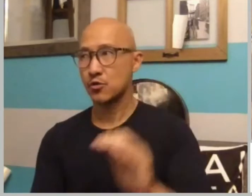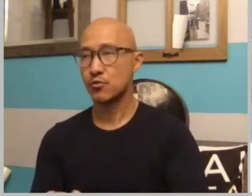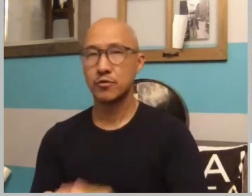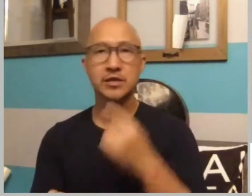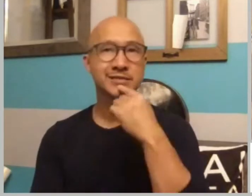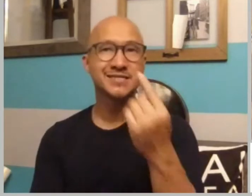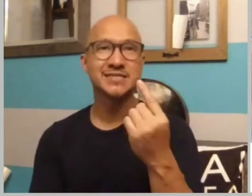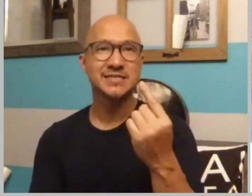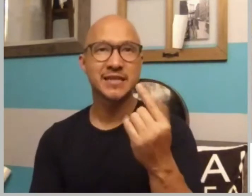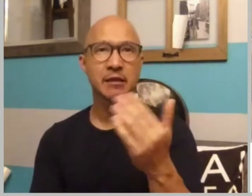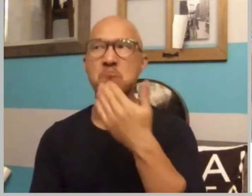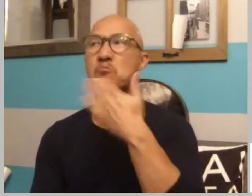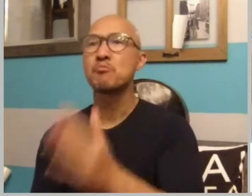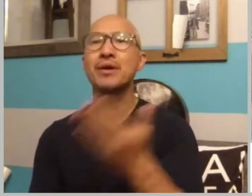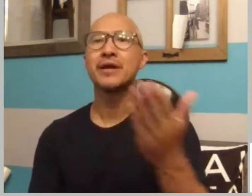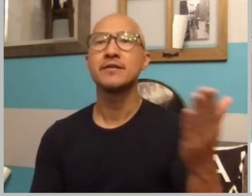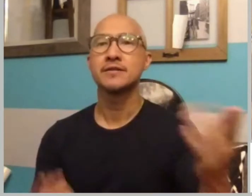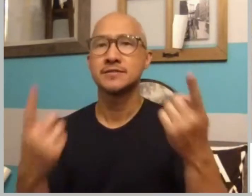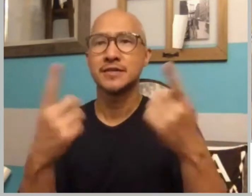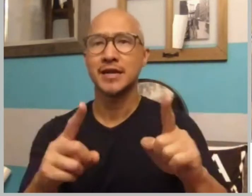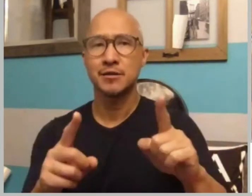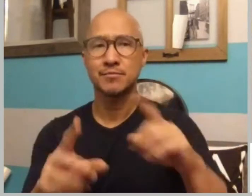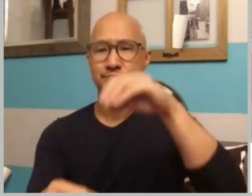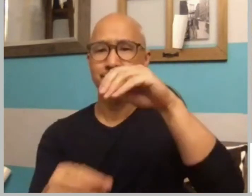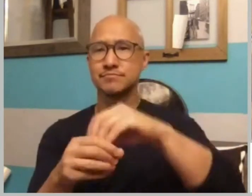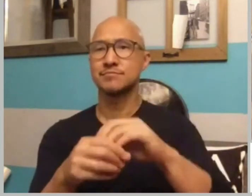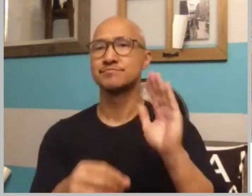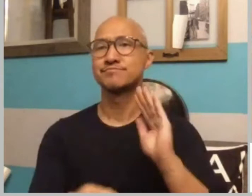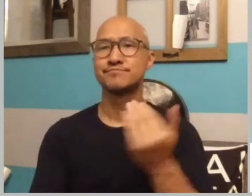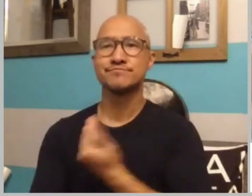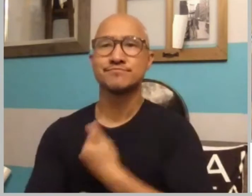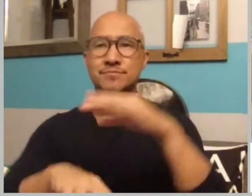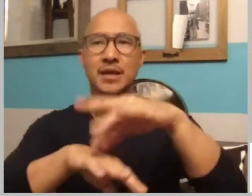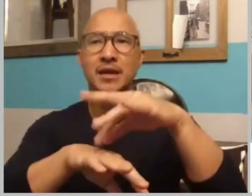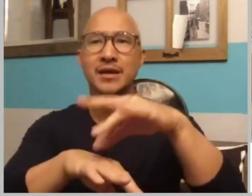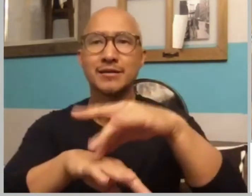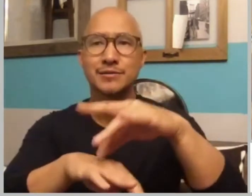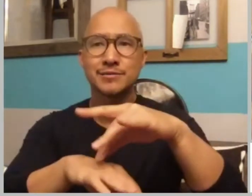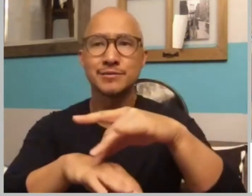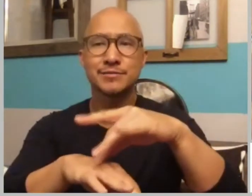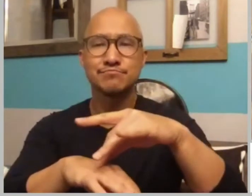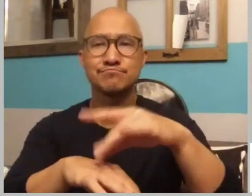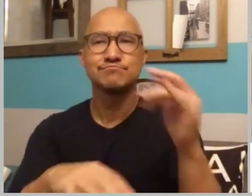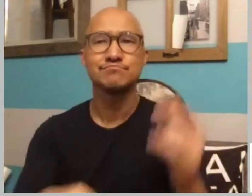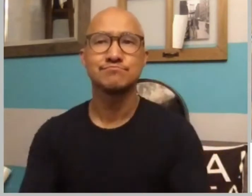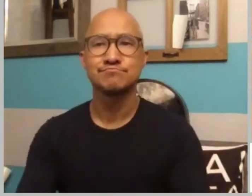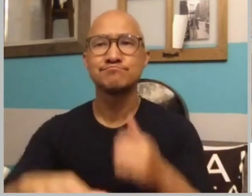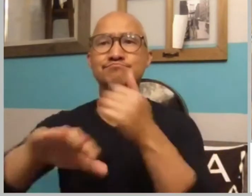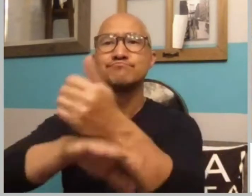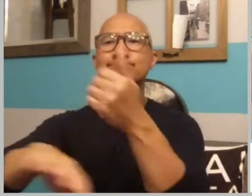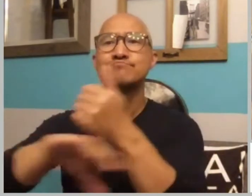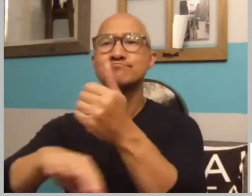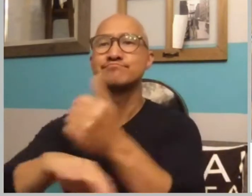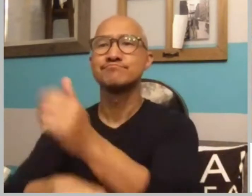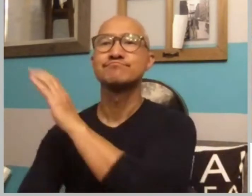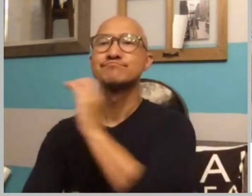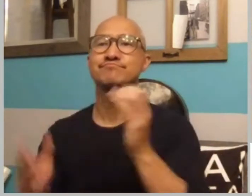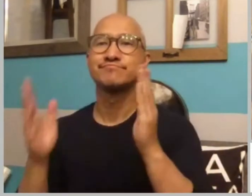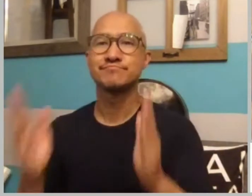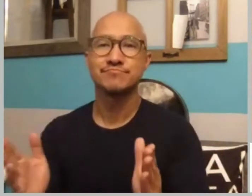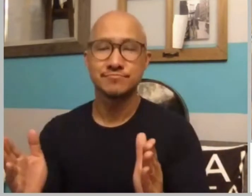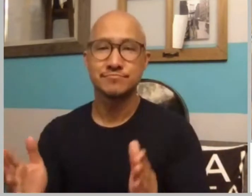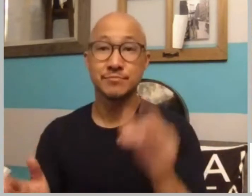persecutions to Christians. And so in addition to him, trying to take these things,